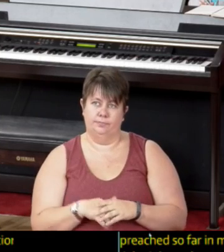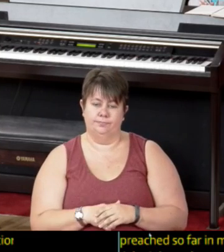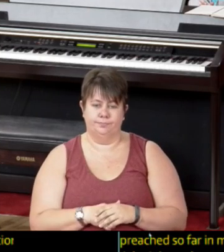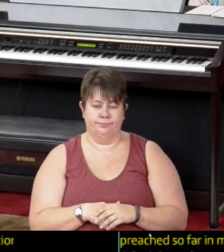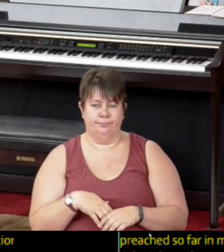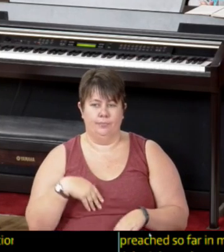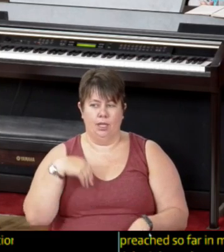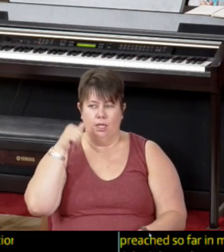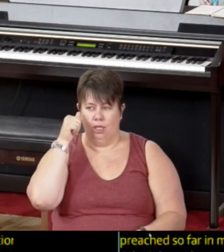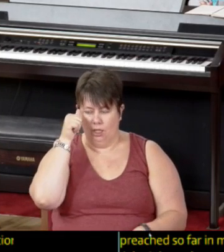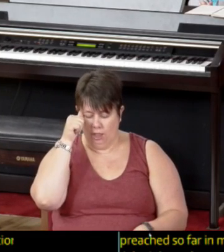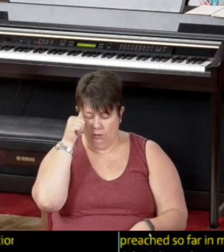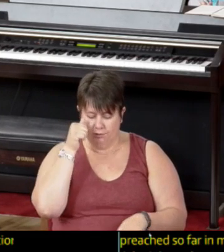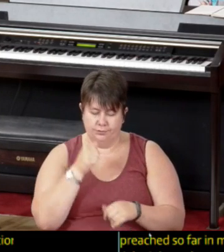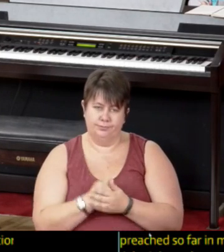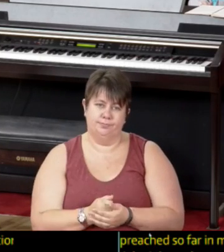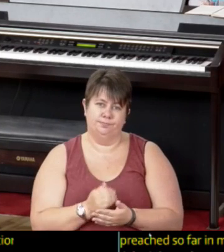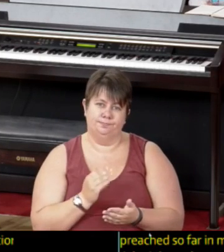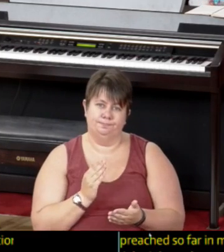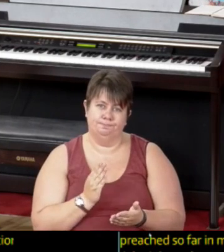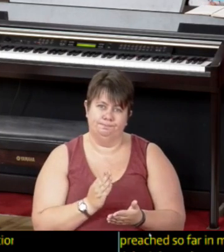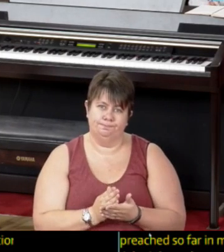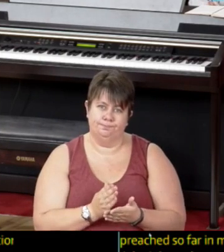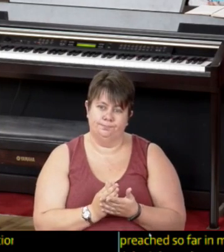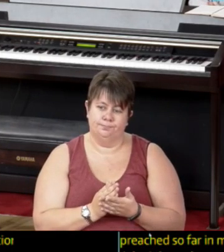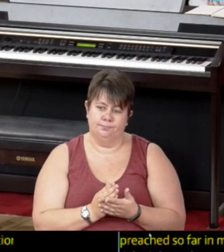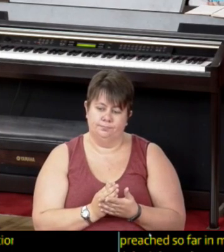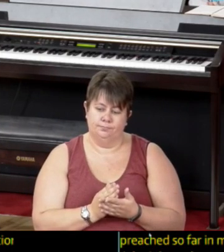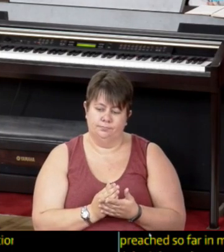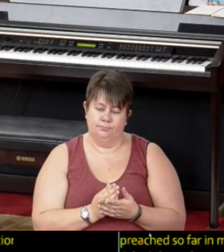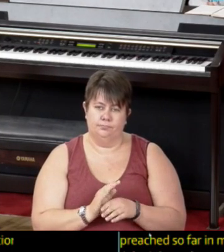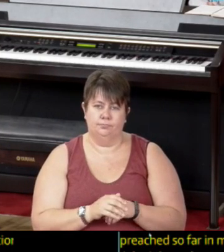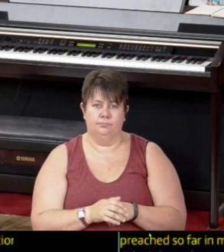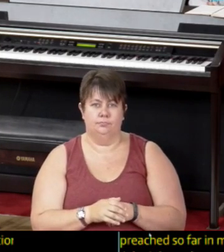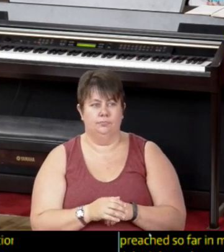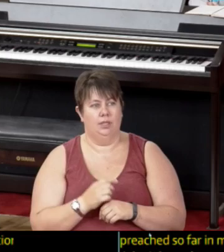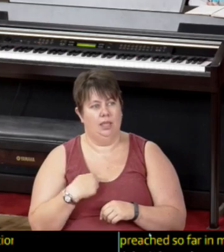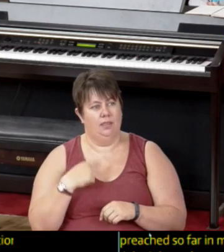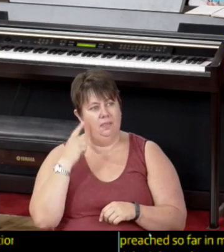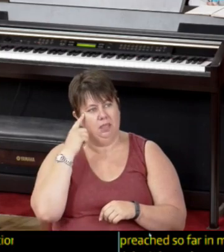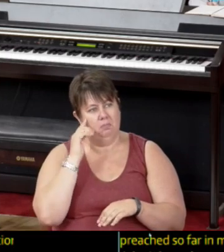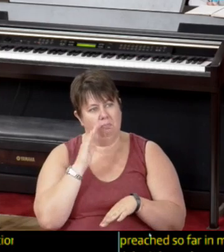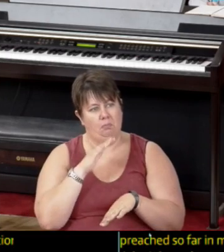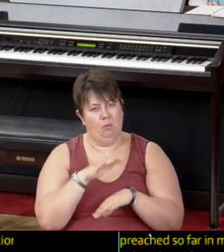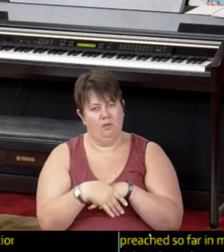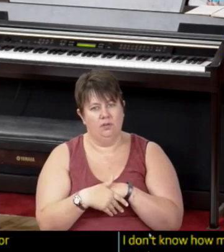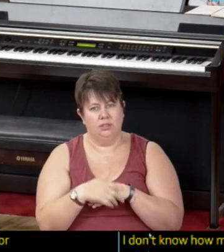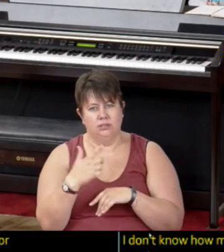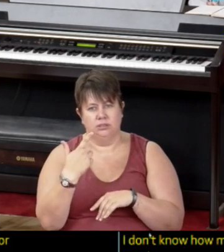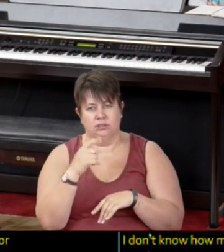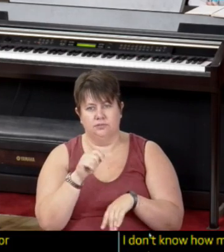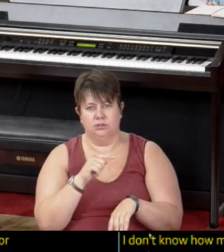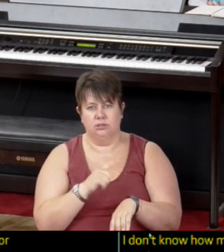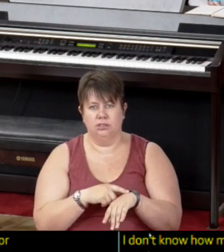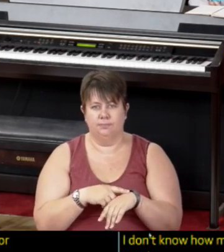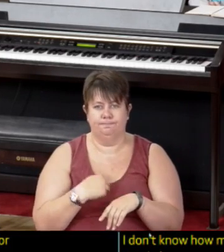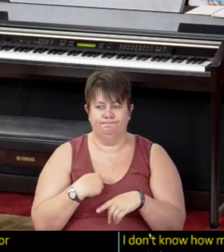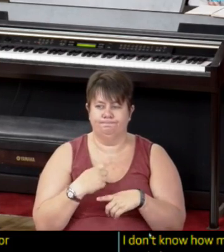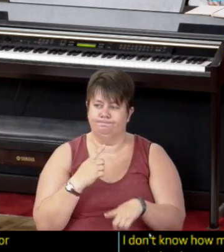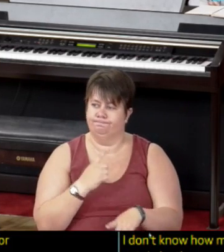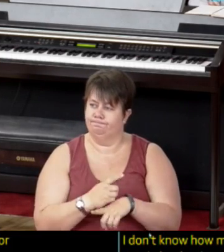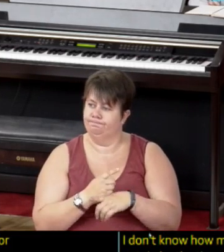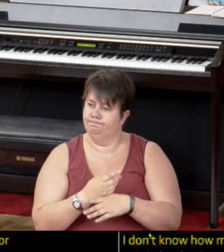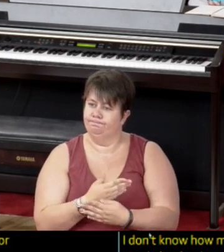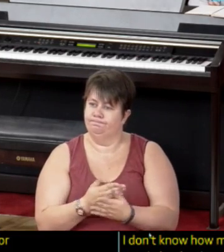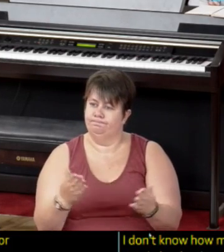but I know for certain that by the time I finish here, it will be over 70 sermons. And of those,